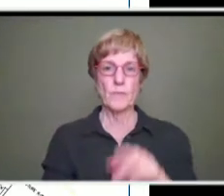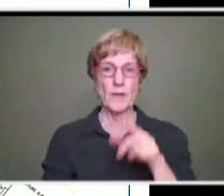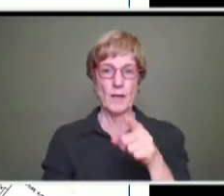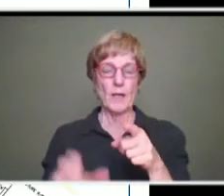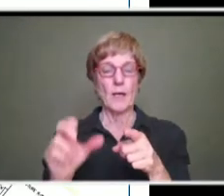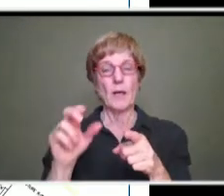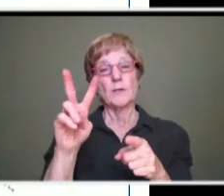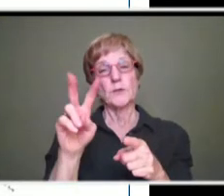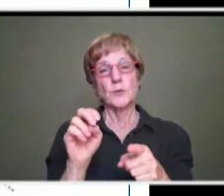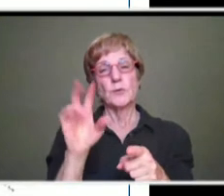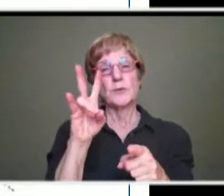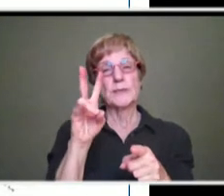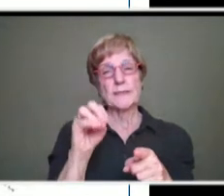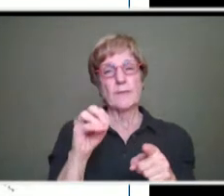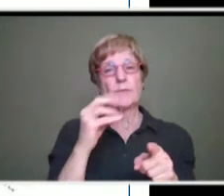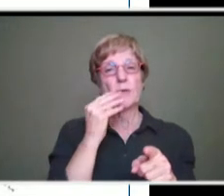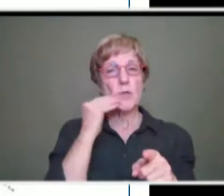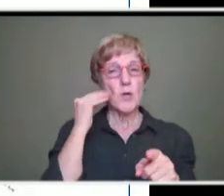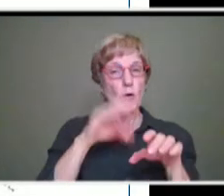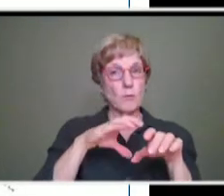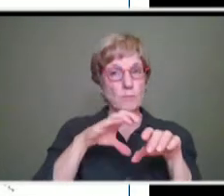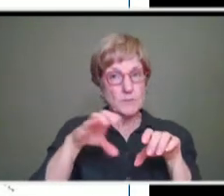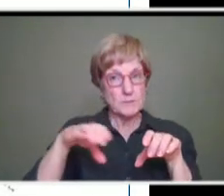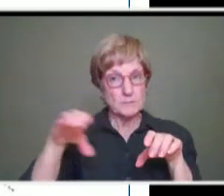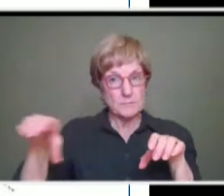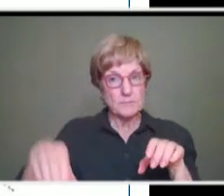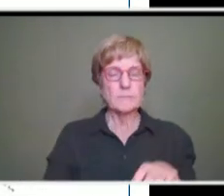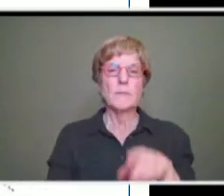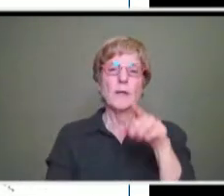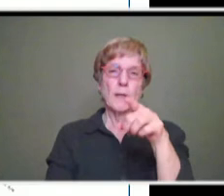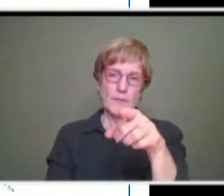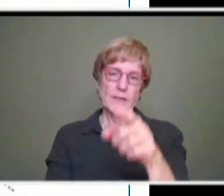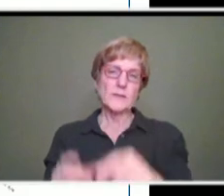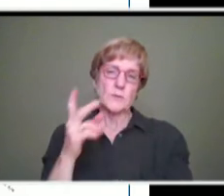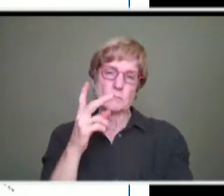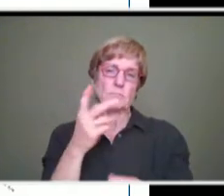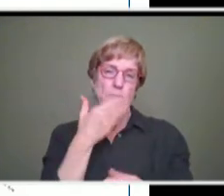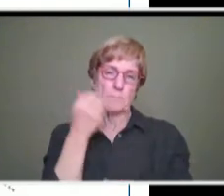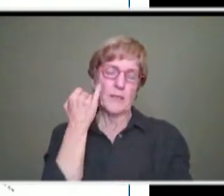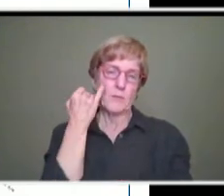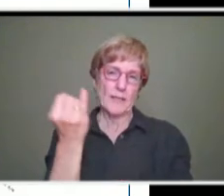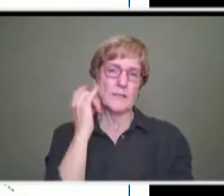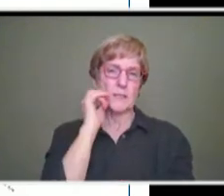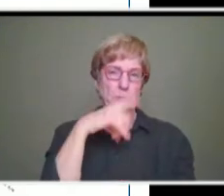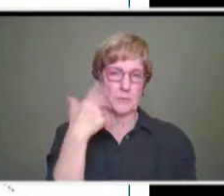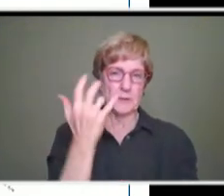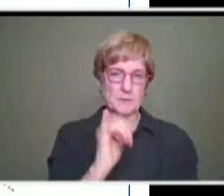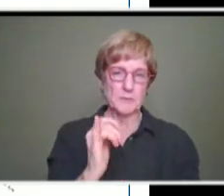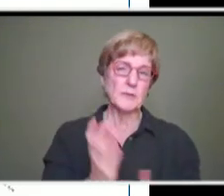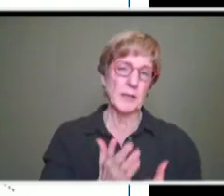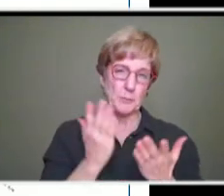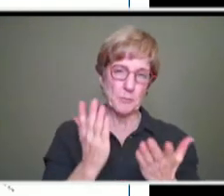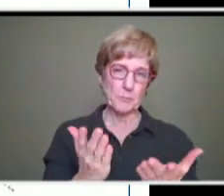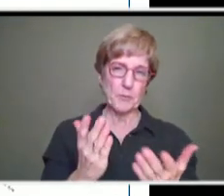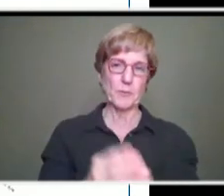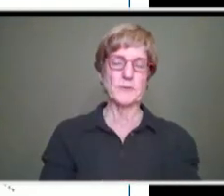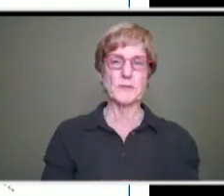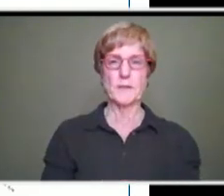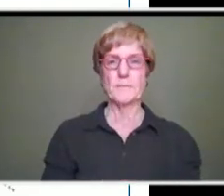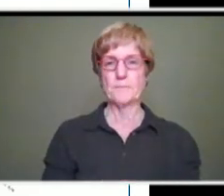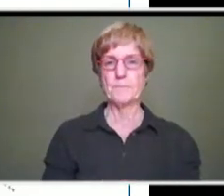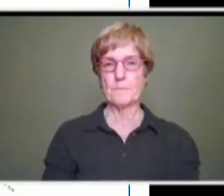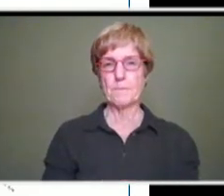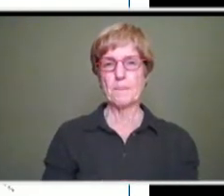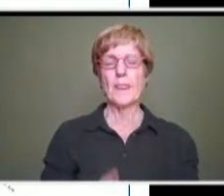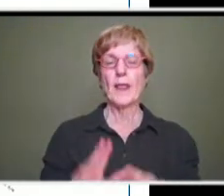270 residential units this is a rendered site plan so you can get a better idea of the look or the arrangement of